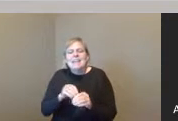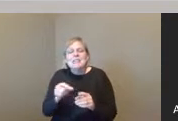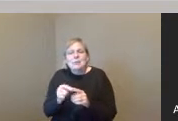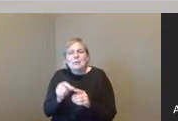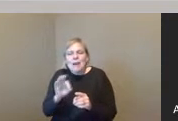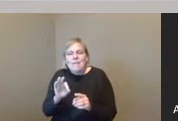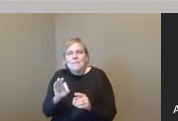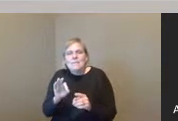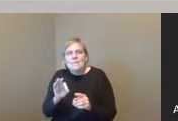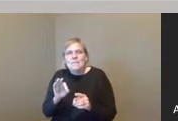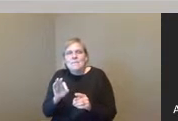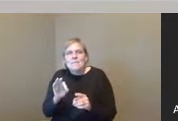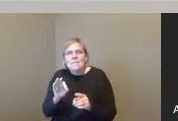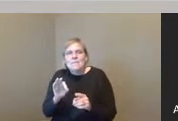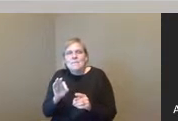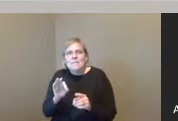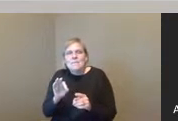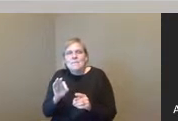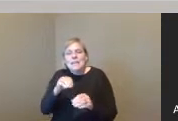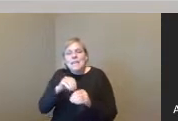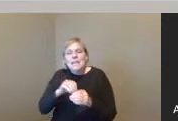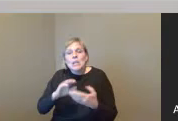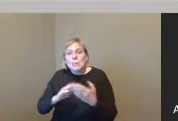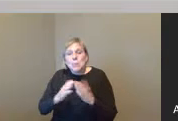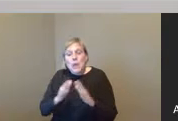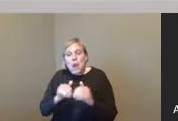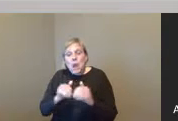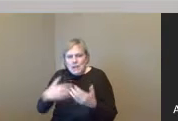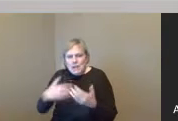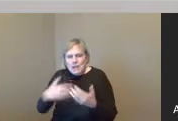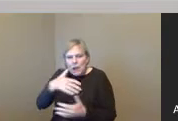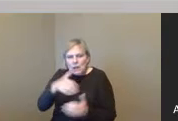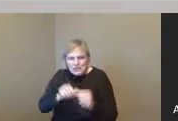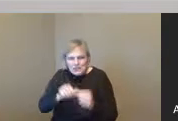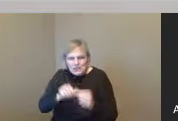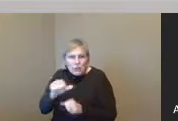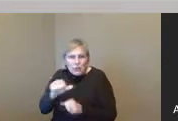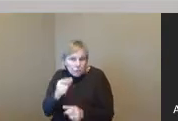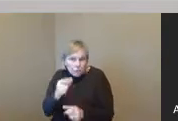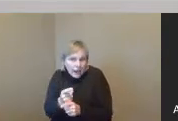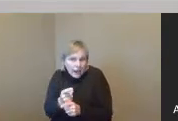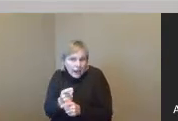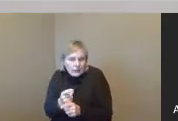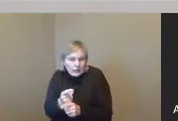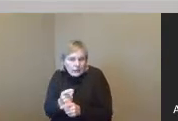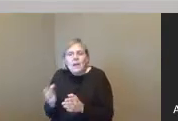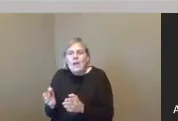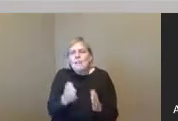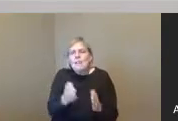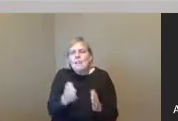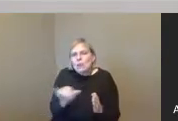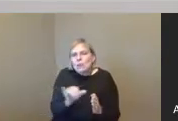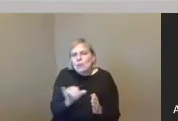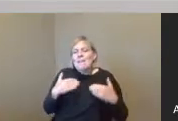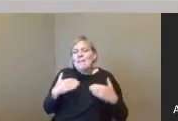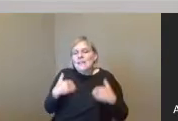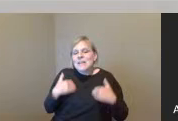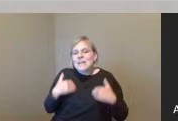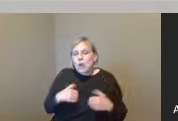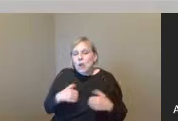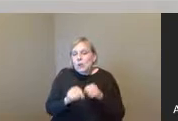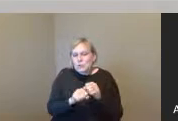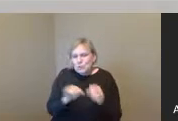the, in a community of how we interact with each other, right? And then there's also the physical infrastructure of it too, because